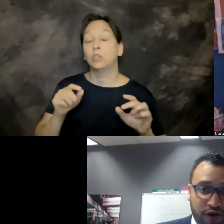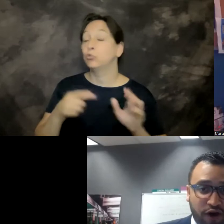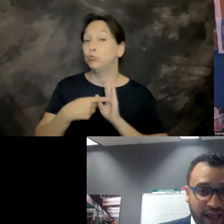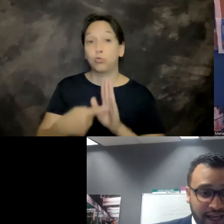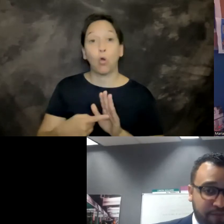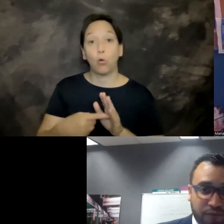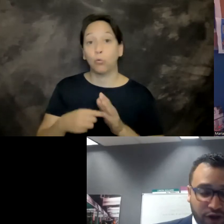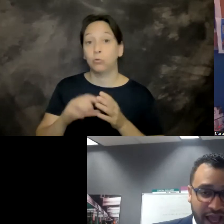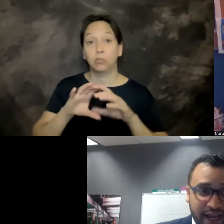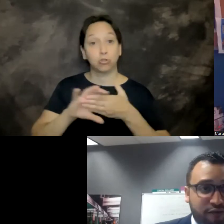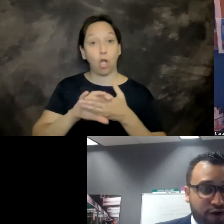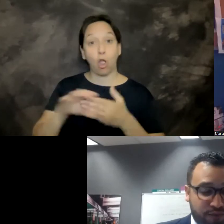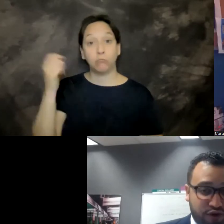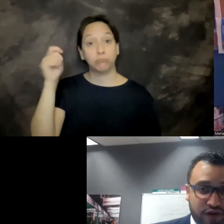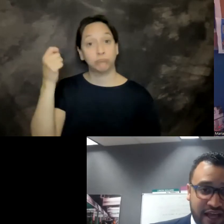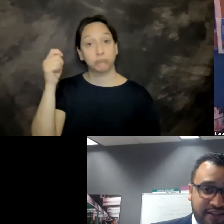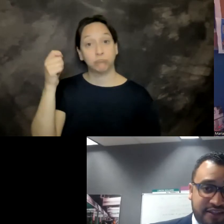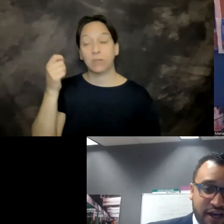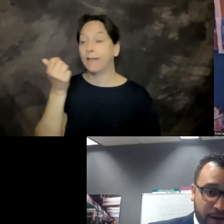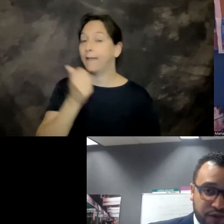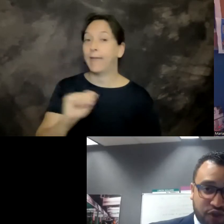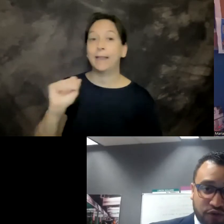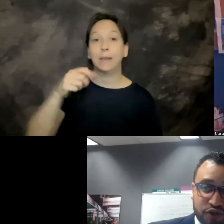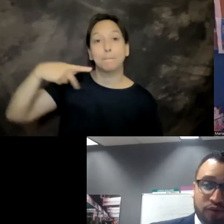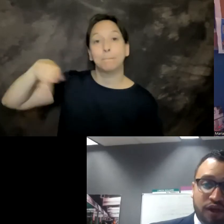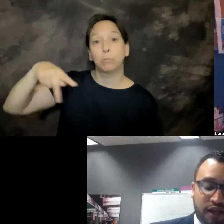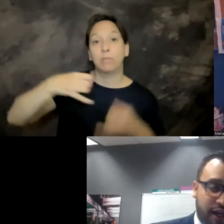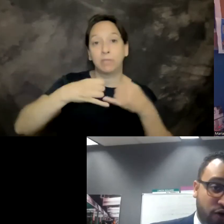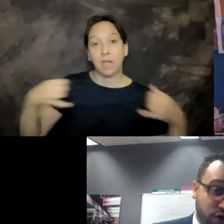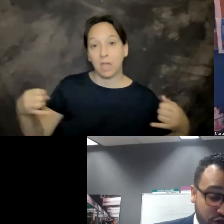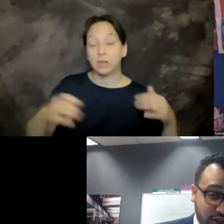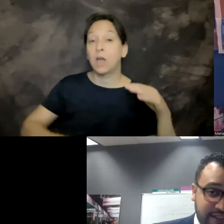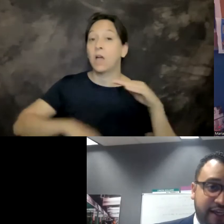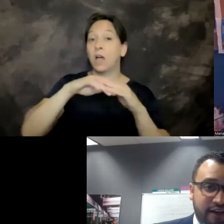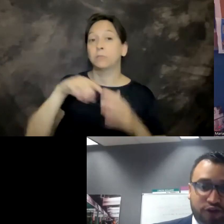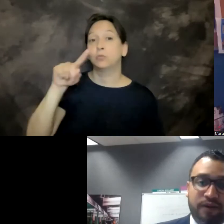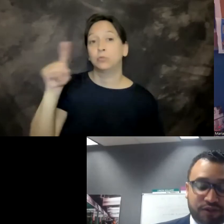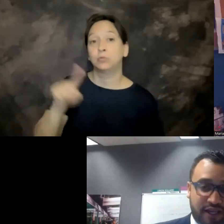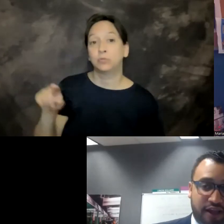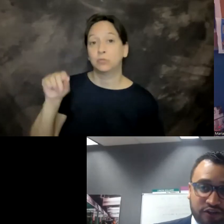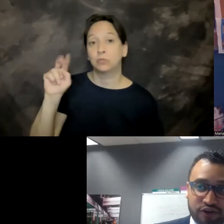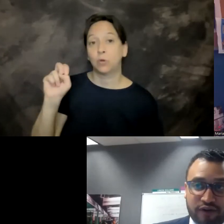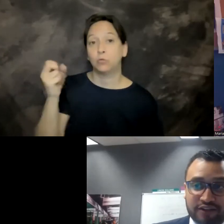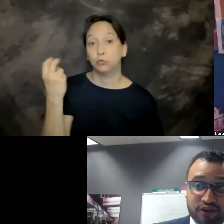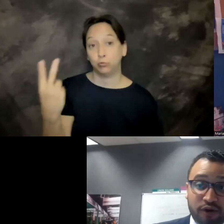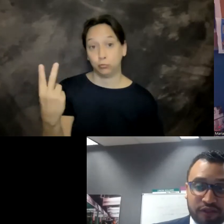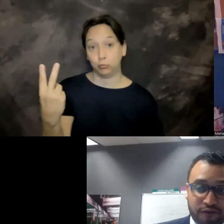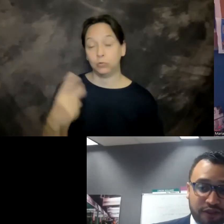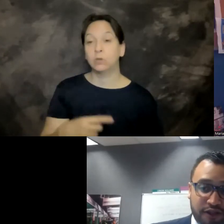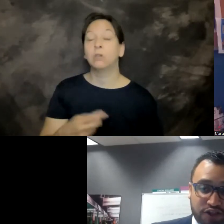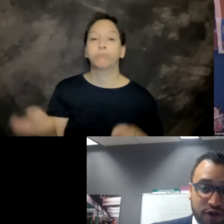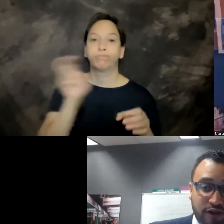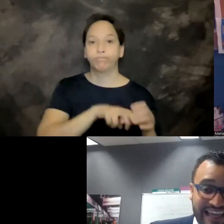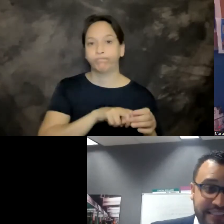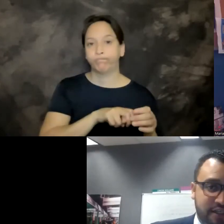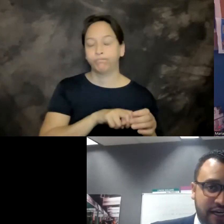you're on any of our commuter rail lines up to Zone 2, or a Charlie ticket, and you'll be able to get into your ride. So